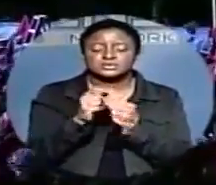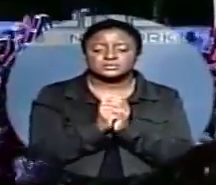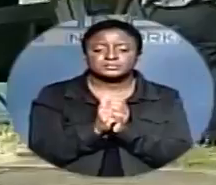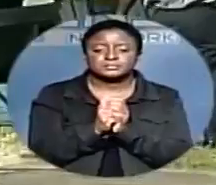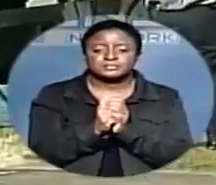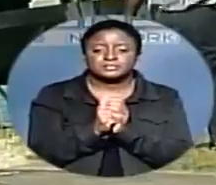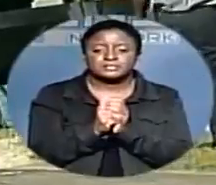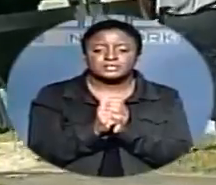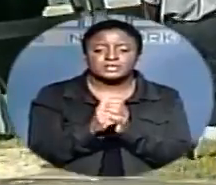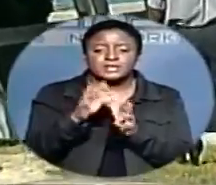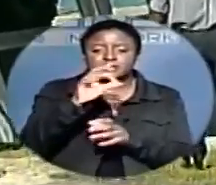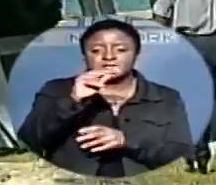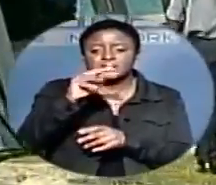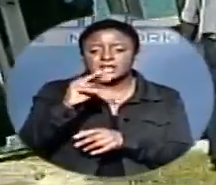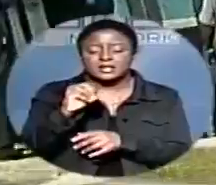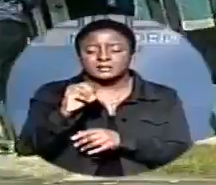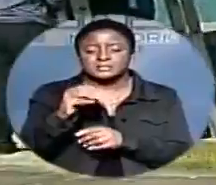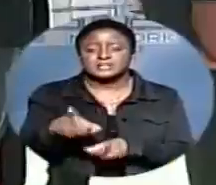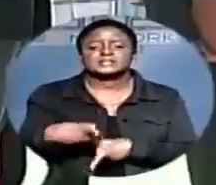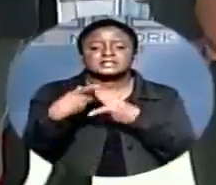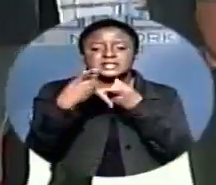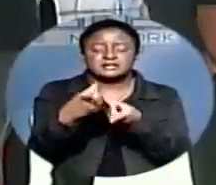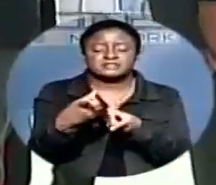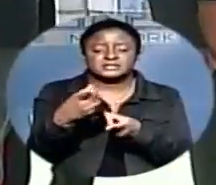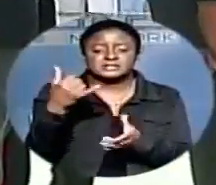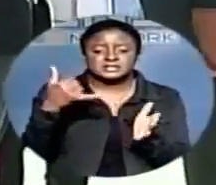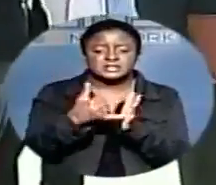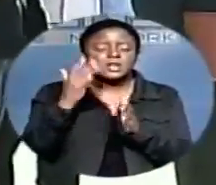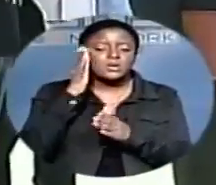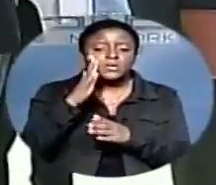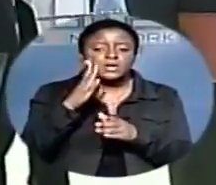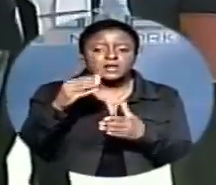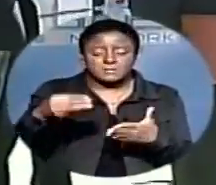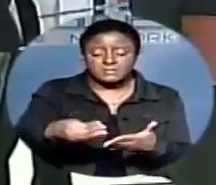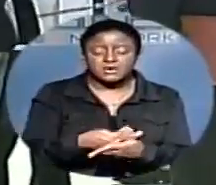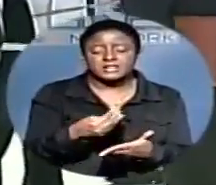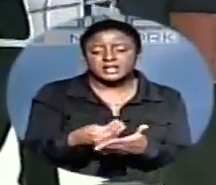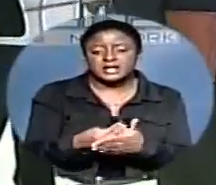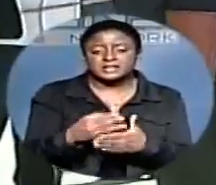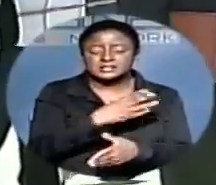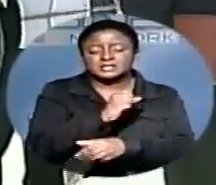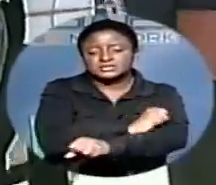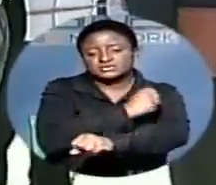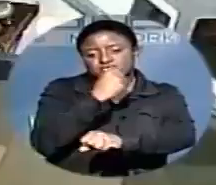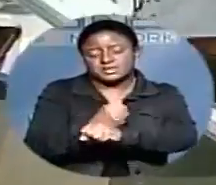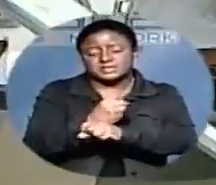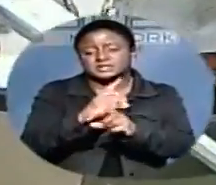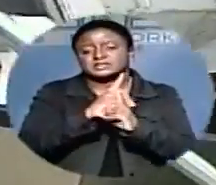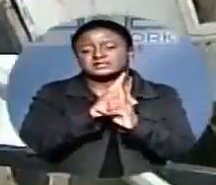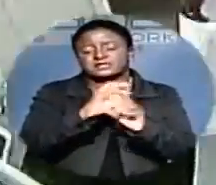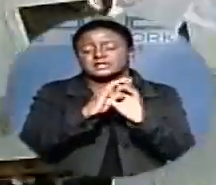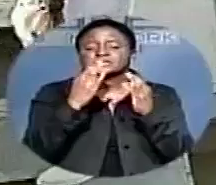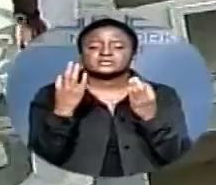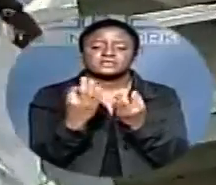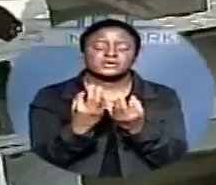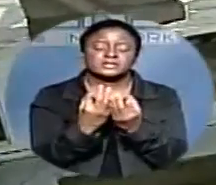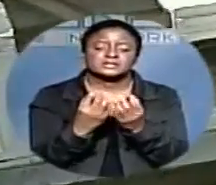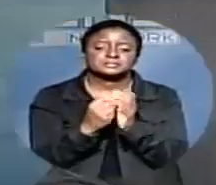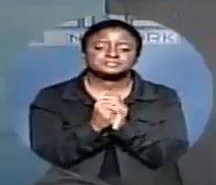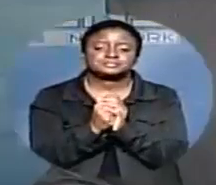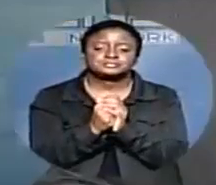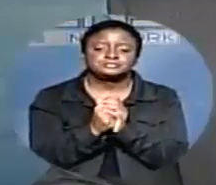trust them to modernize and strengthen our Defense Force. He commended the force for its dedication and faithful service with limited